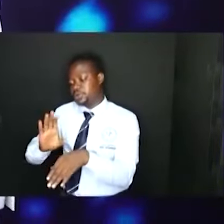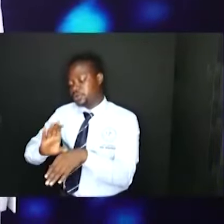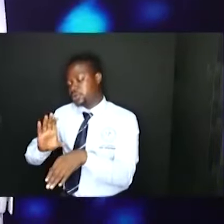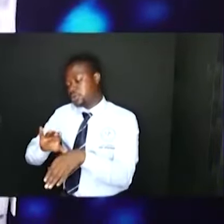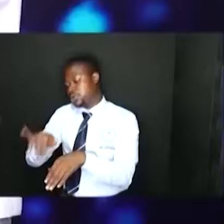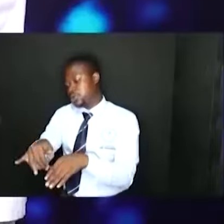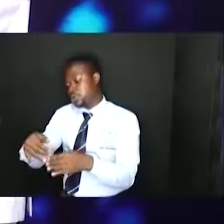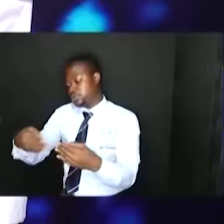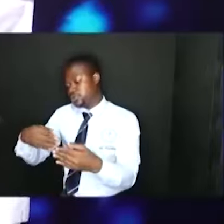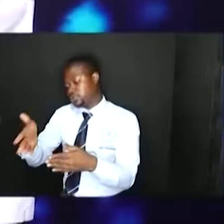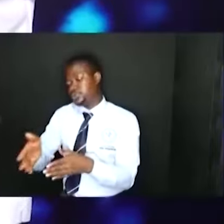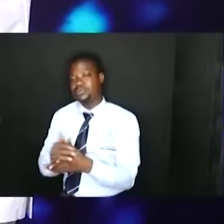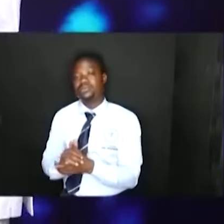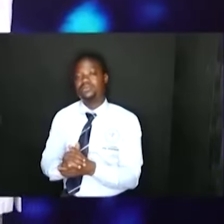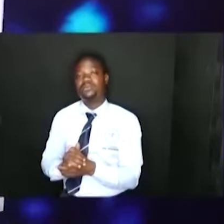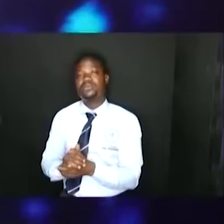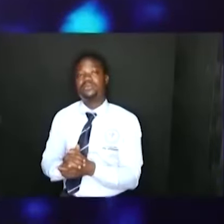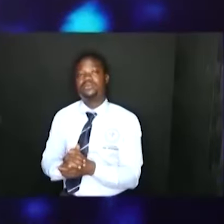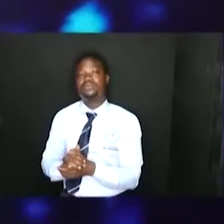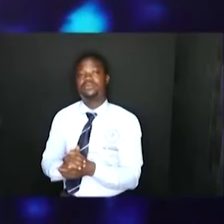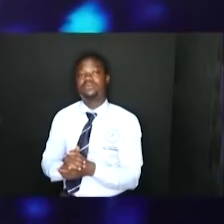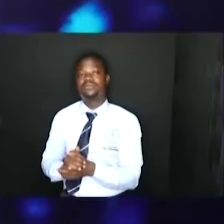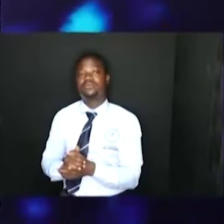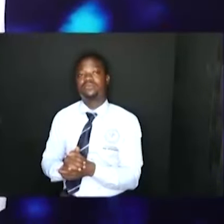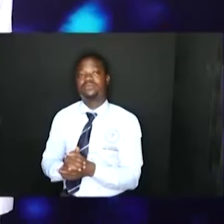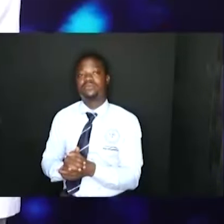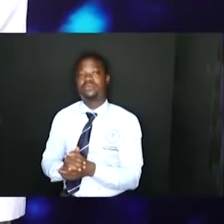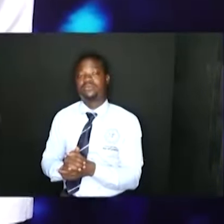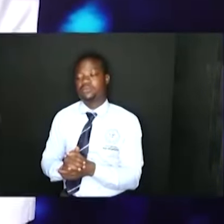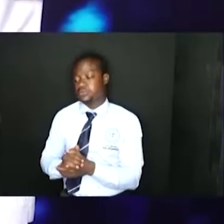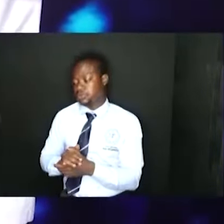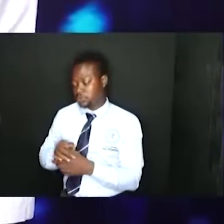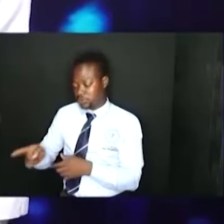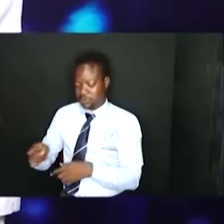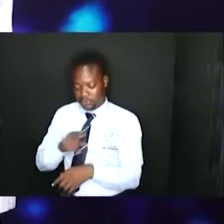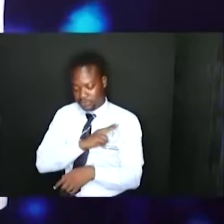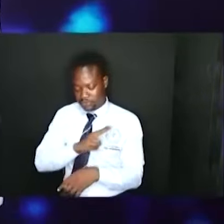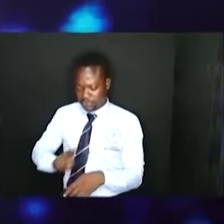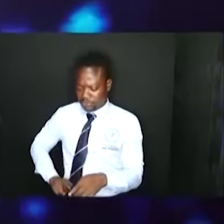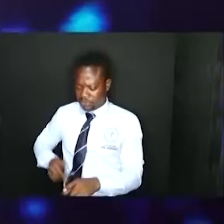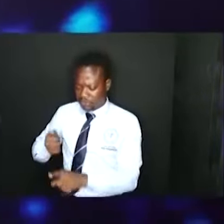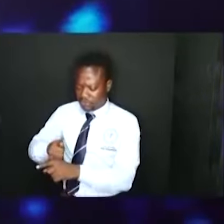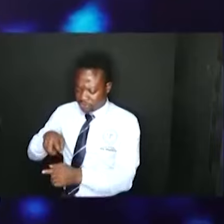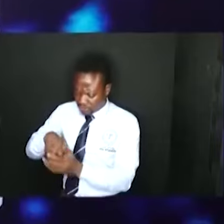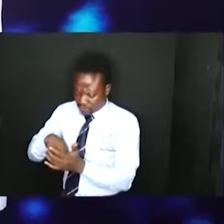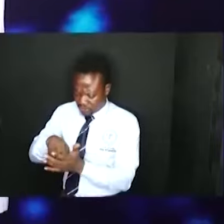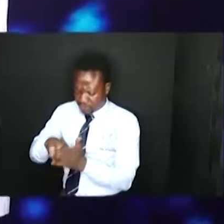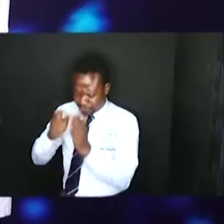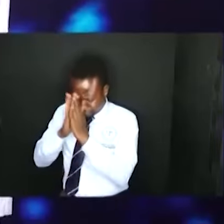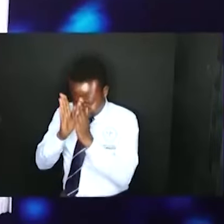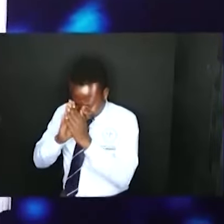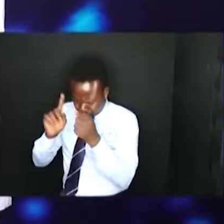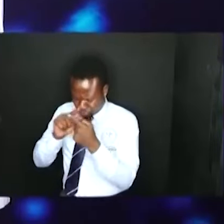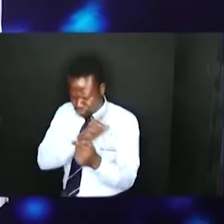no ano aponwa no. In her deep anguish, Hannah prayed to the Lord,